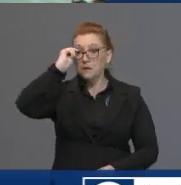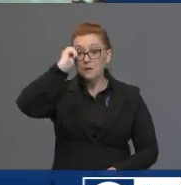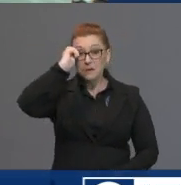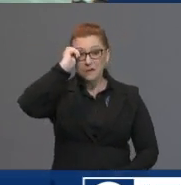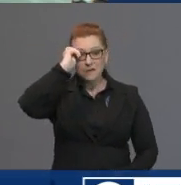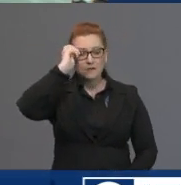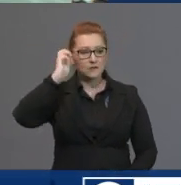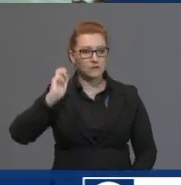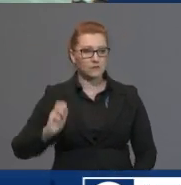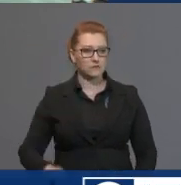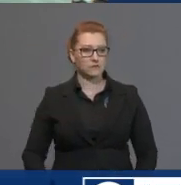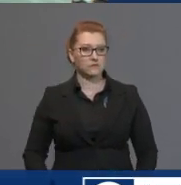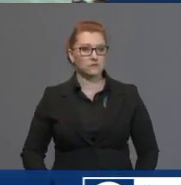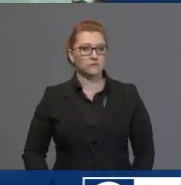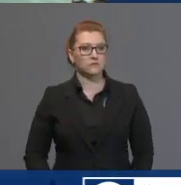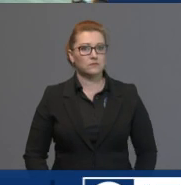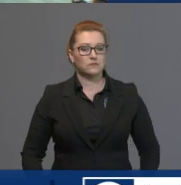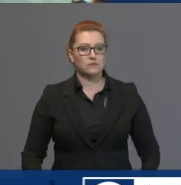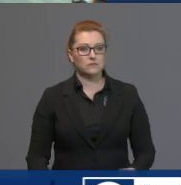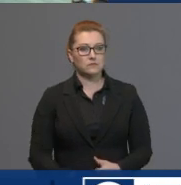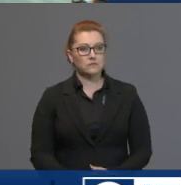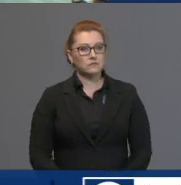That was what,